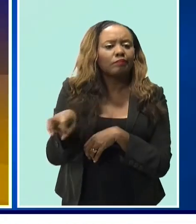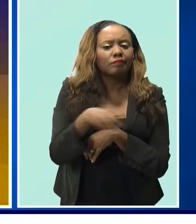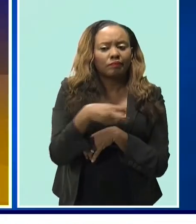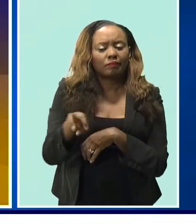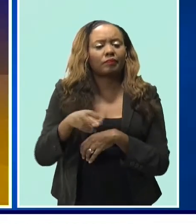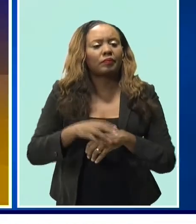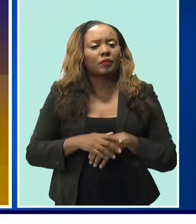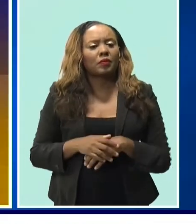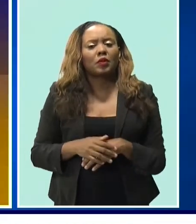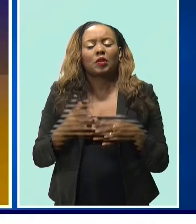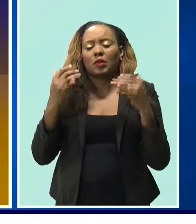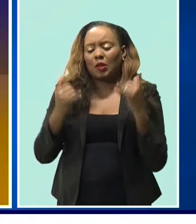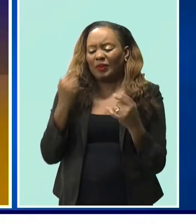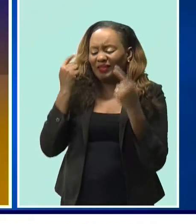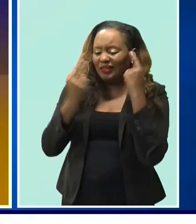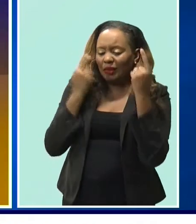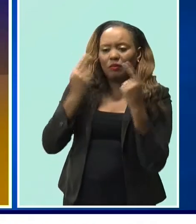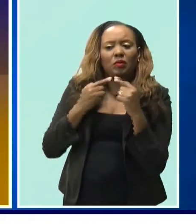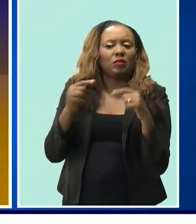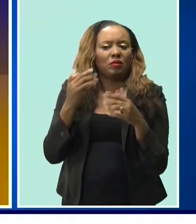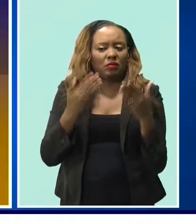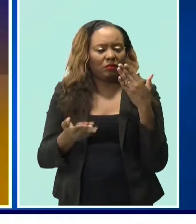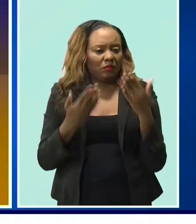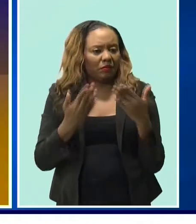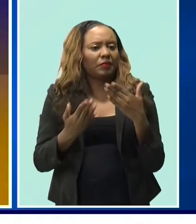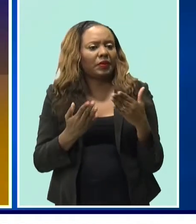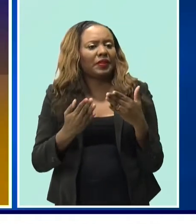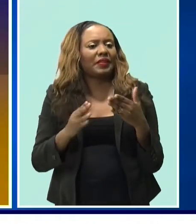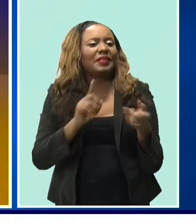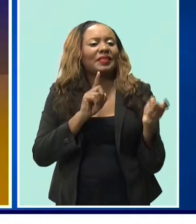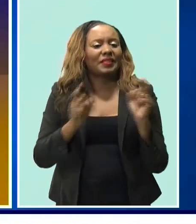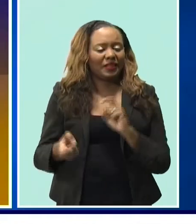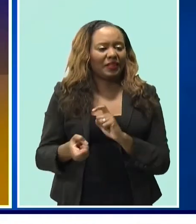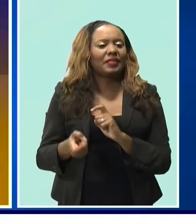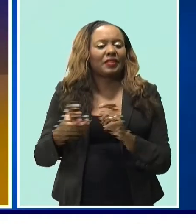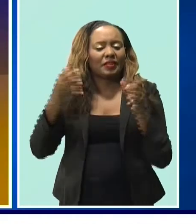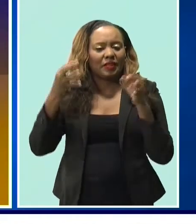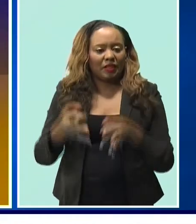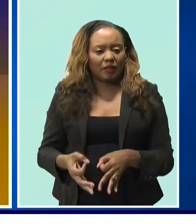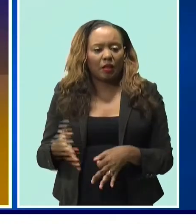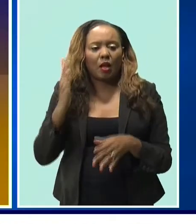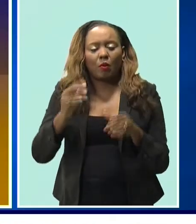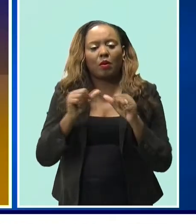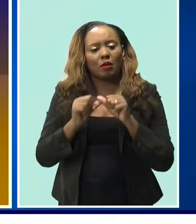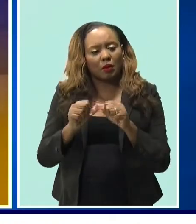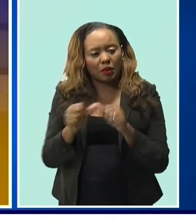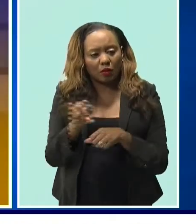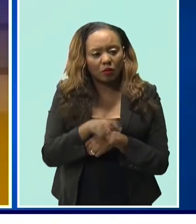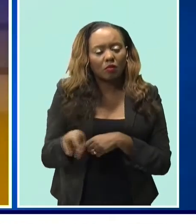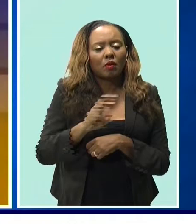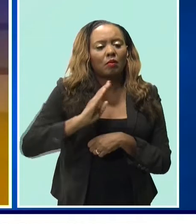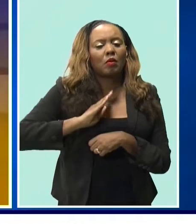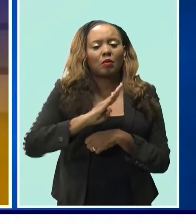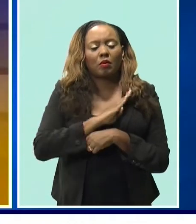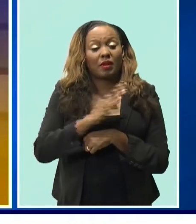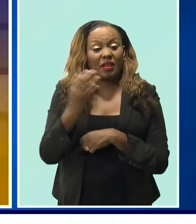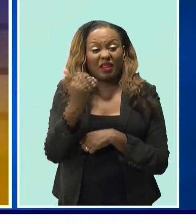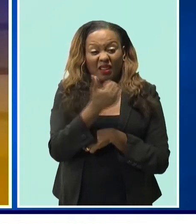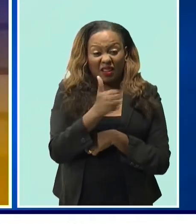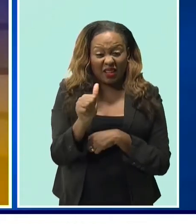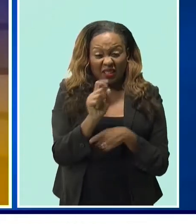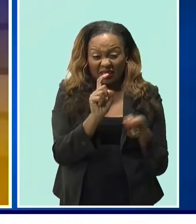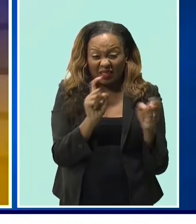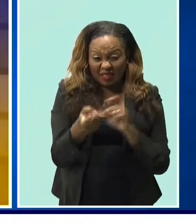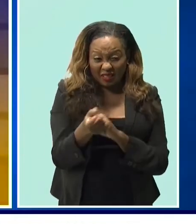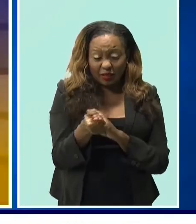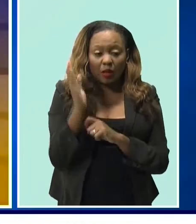more consideration into it. So I think that decision now is going to be put on hold. So we will continue as per normal. Any further adjustments, we will